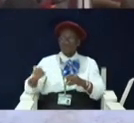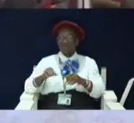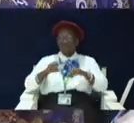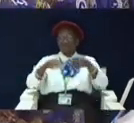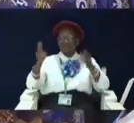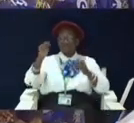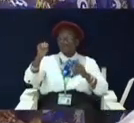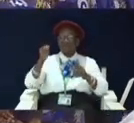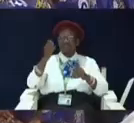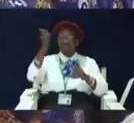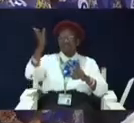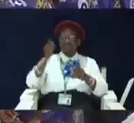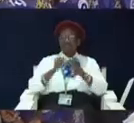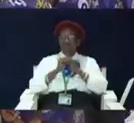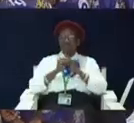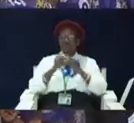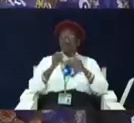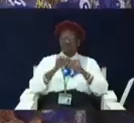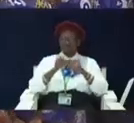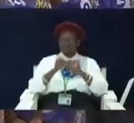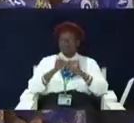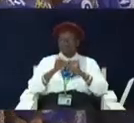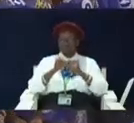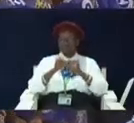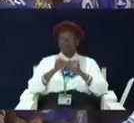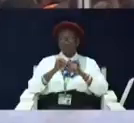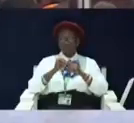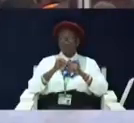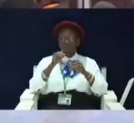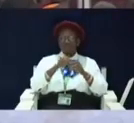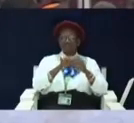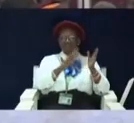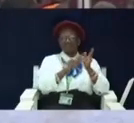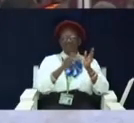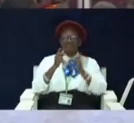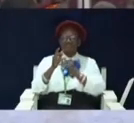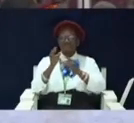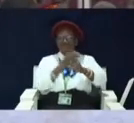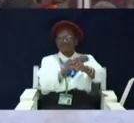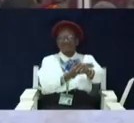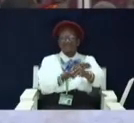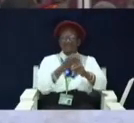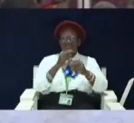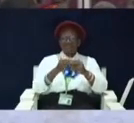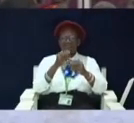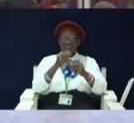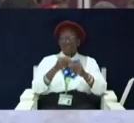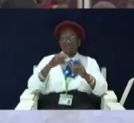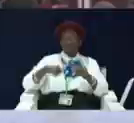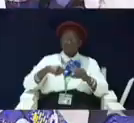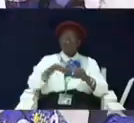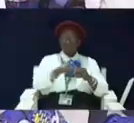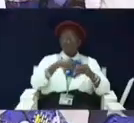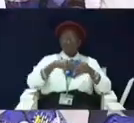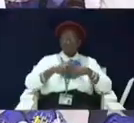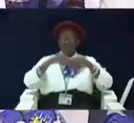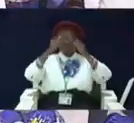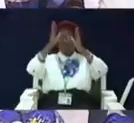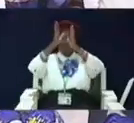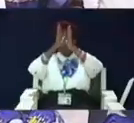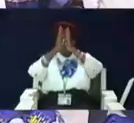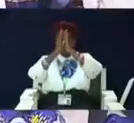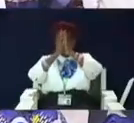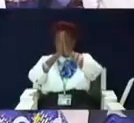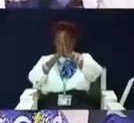them their own too. Ẹ fún wọn ní tiwọn náà bákan náà. In Jesus' mighty name we have prayed. Ní orúkọ ńlá Jésù